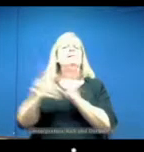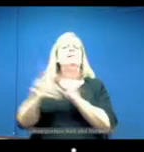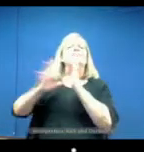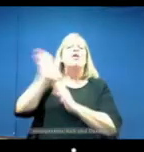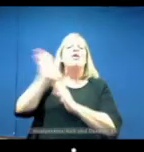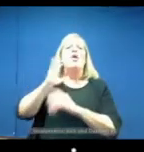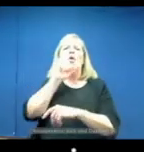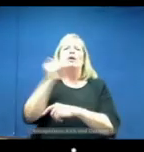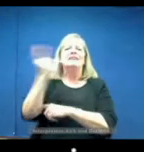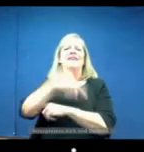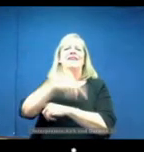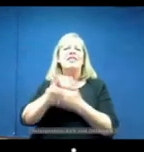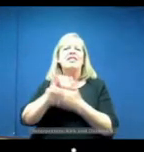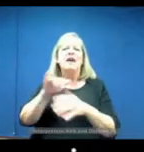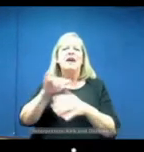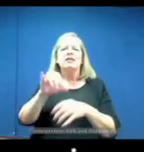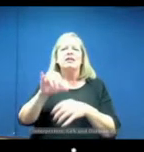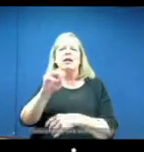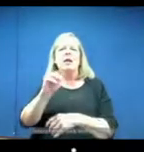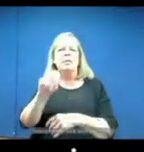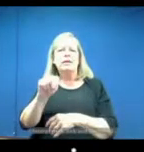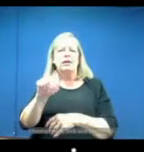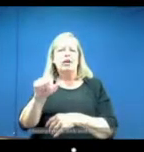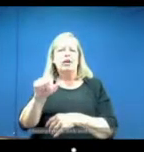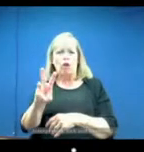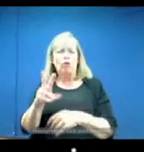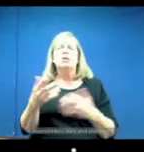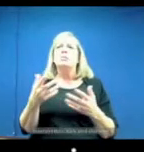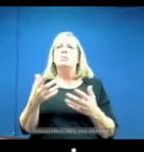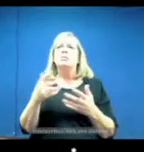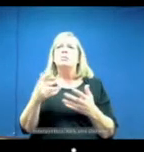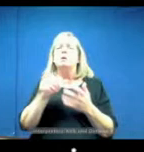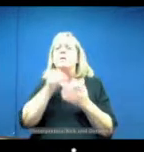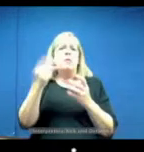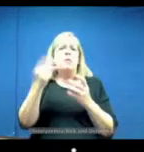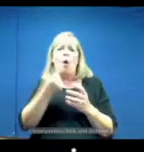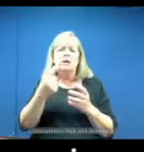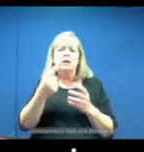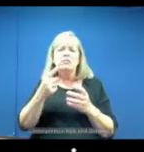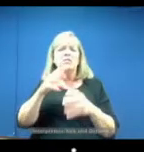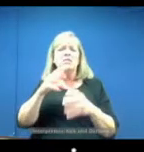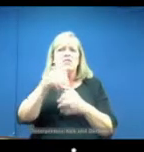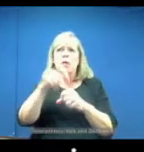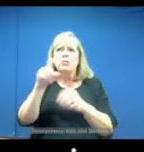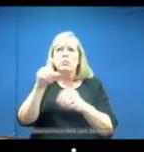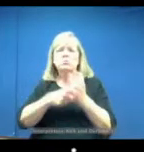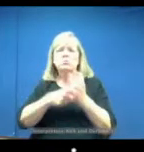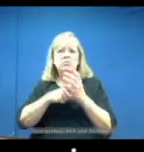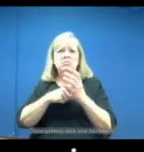mean when we say at common law, didn't necessarily involve a touching, but it always